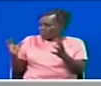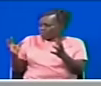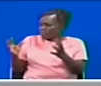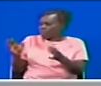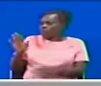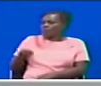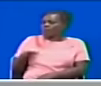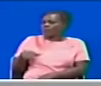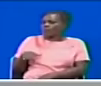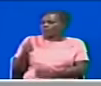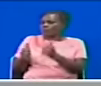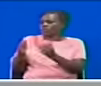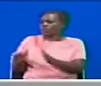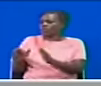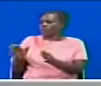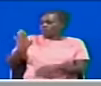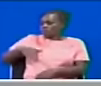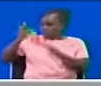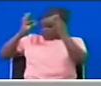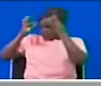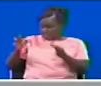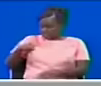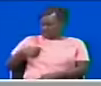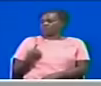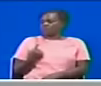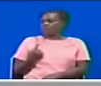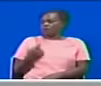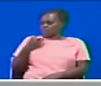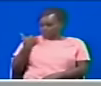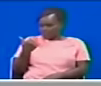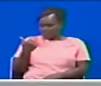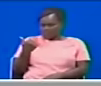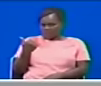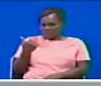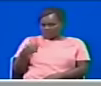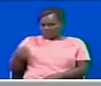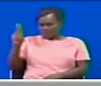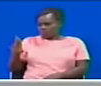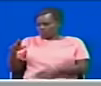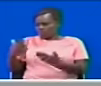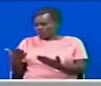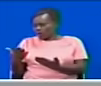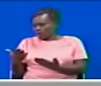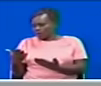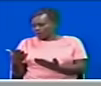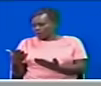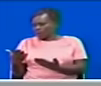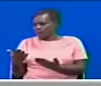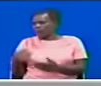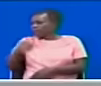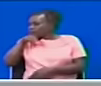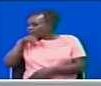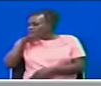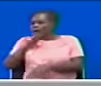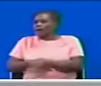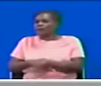decide which way? I mean, I think if women decided by themselves, they could decide that either Uhuru Kenyatta gets a second term or Raila Odinga